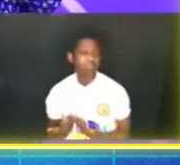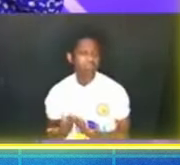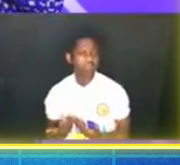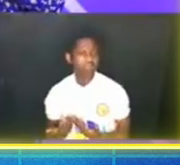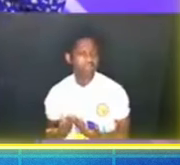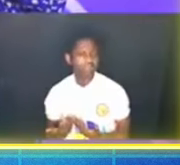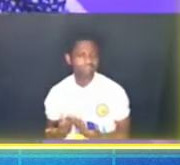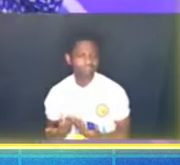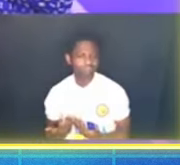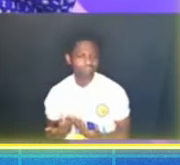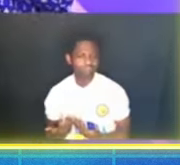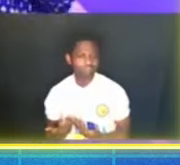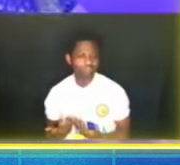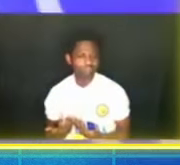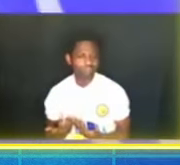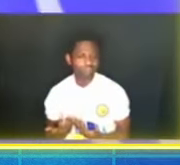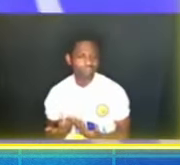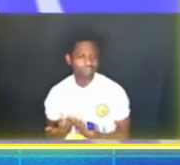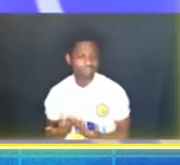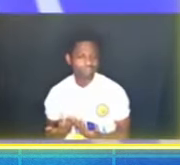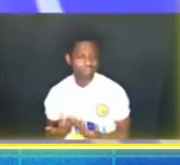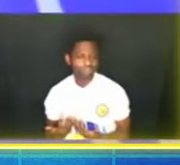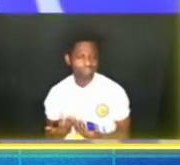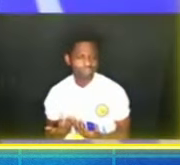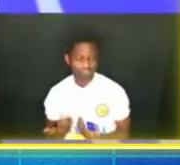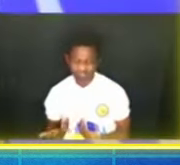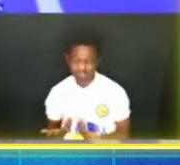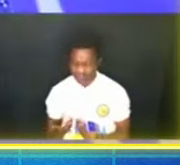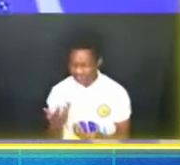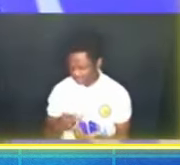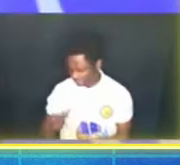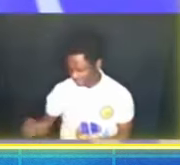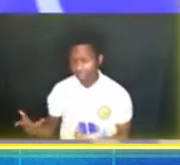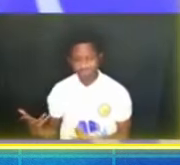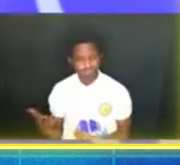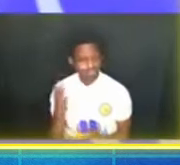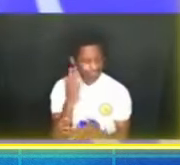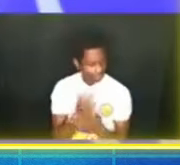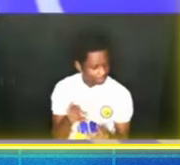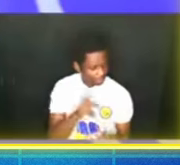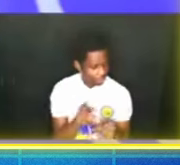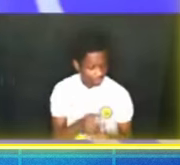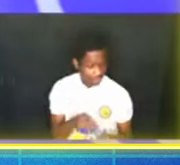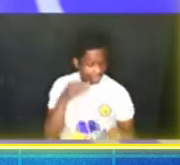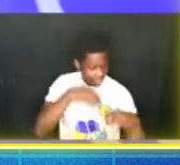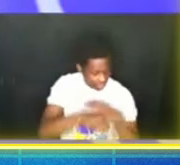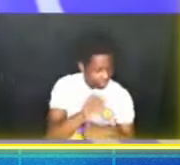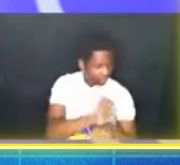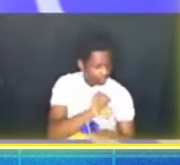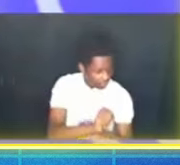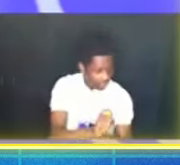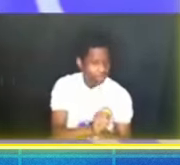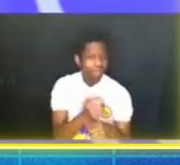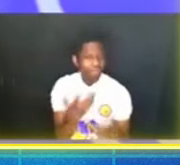possessions. There are certain people, once they enter into any employment, their first